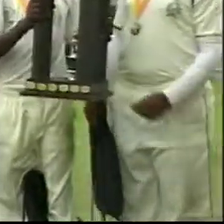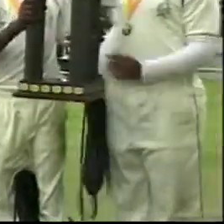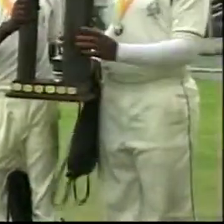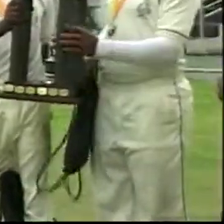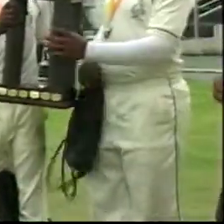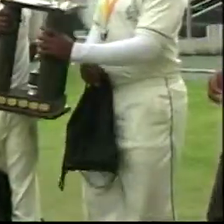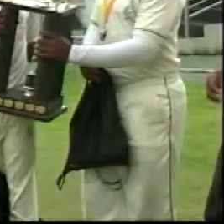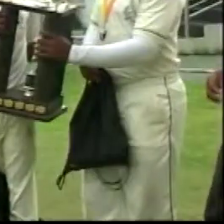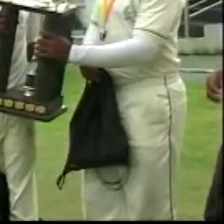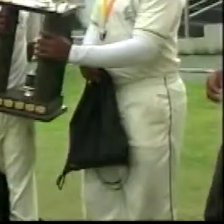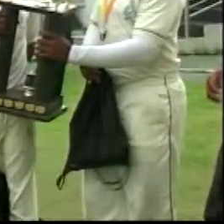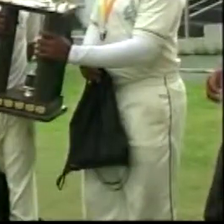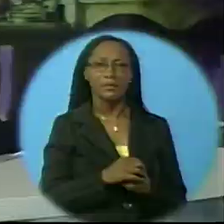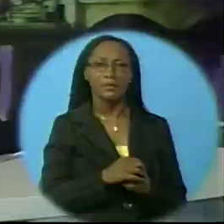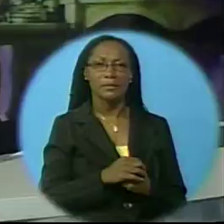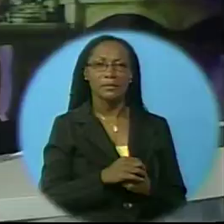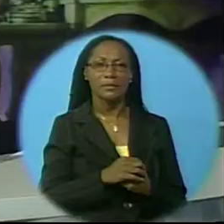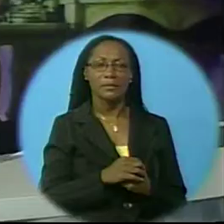champs.